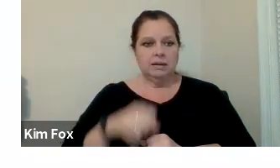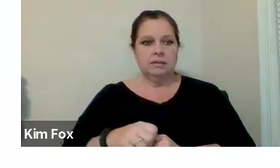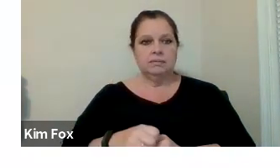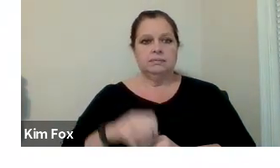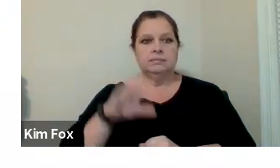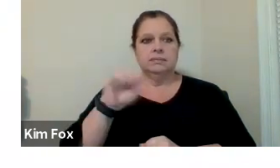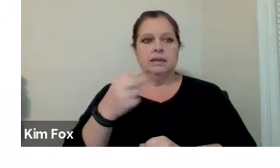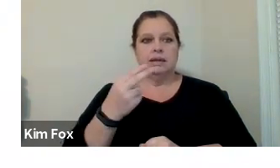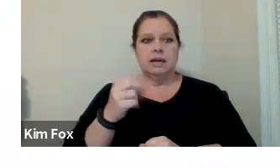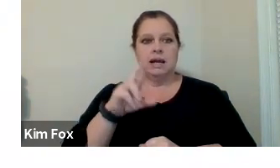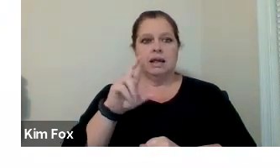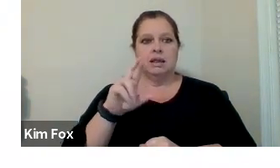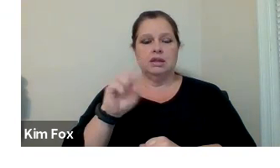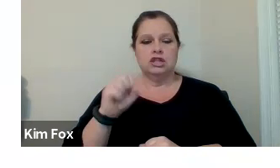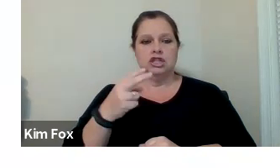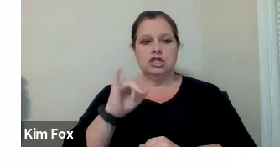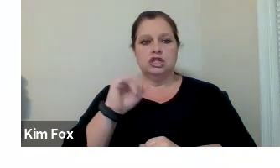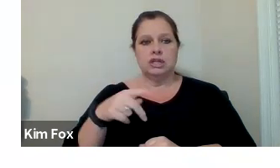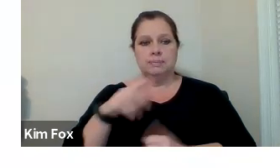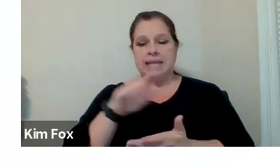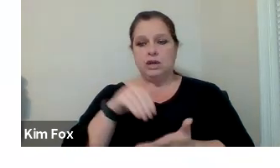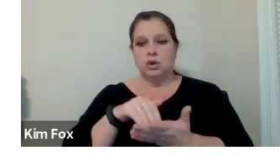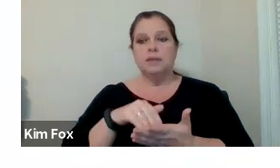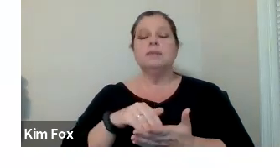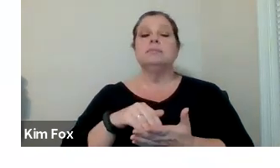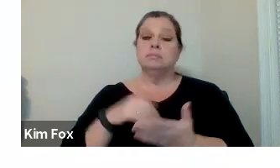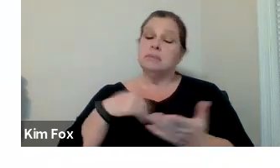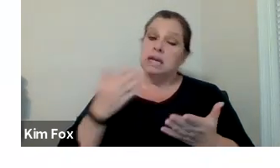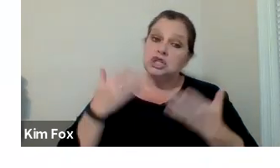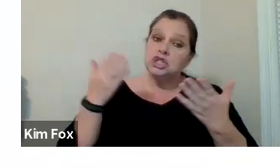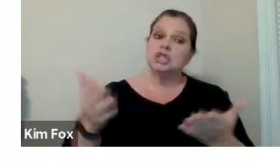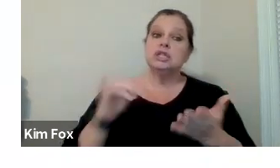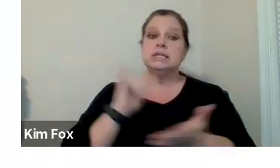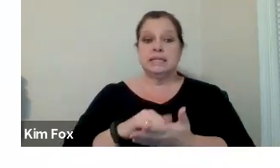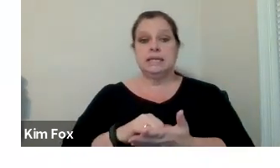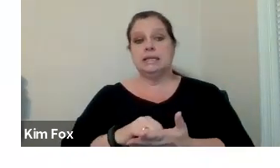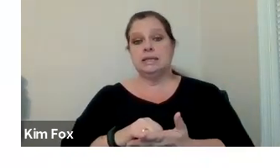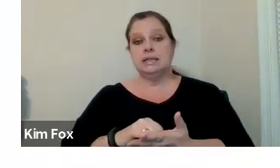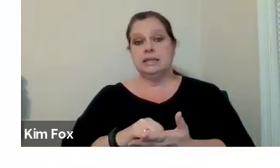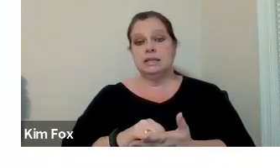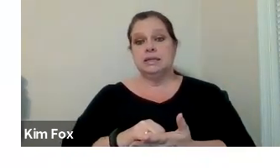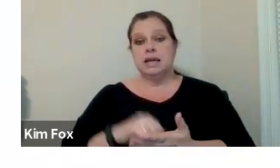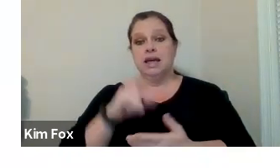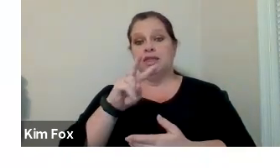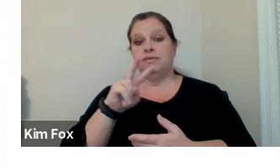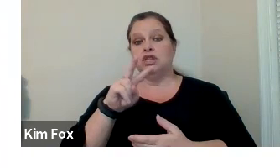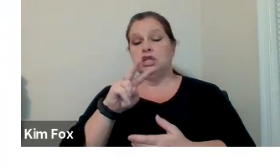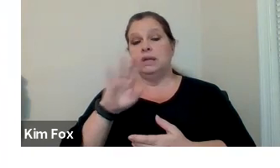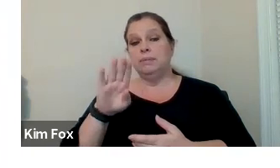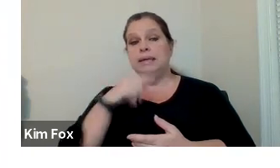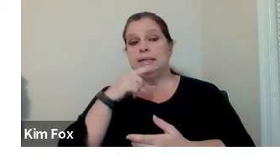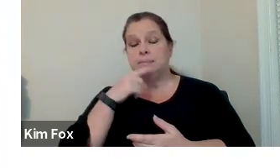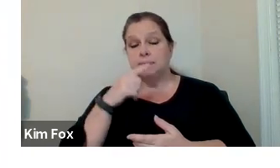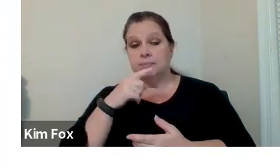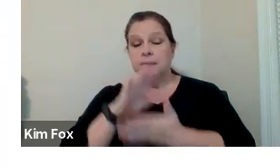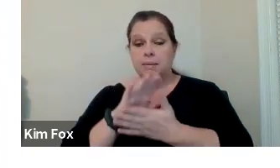Scholarship Central. I do suggest the Scholarship Central on Virginia Beach City Public Schools. They do try